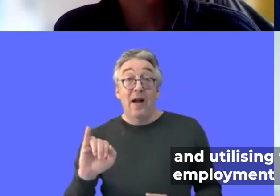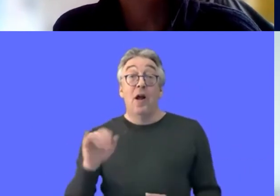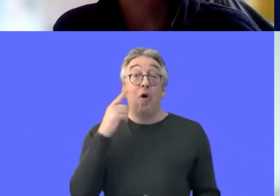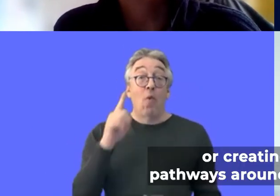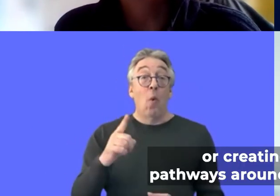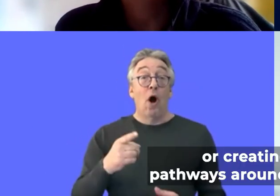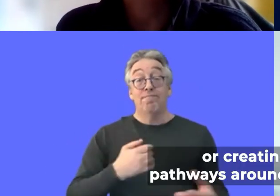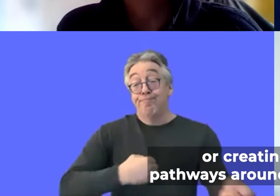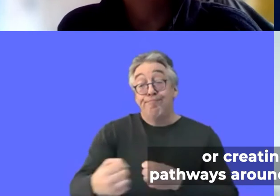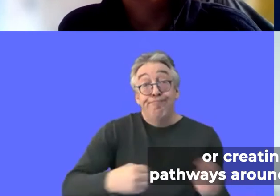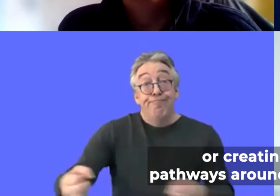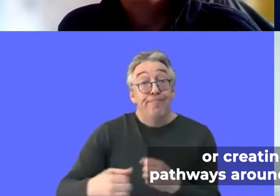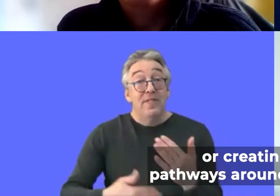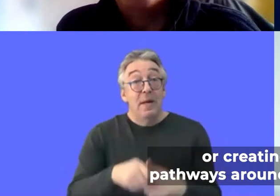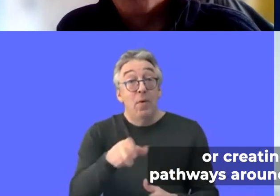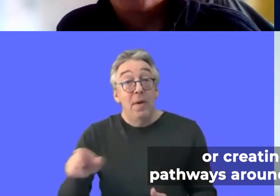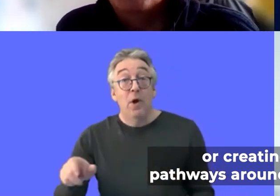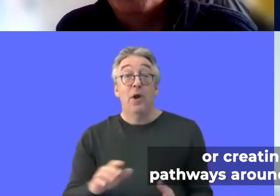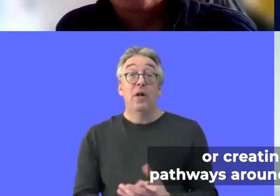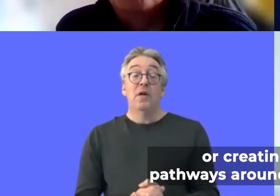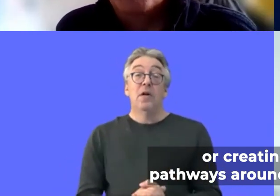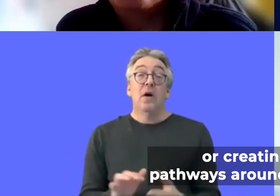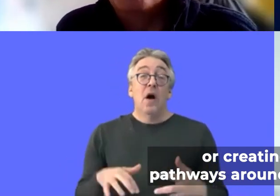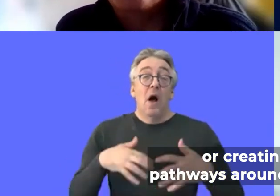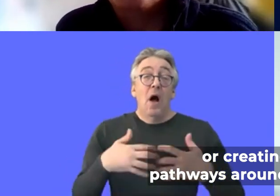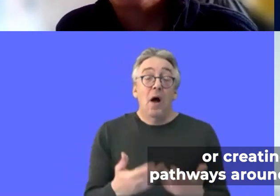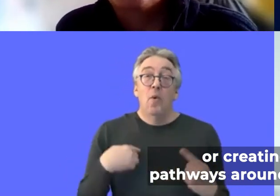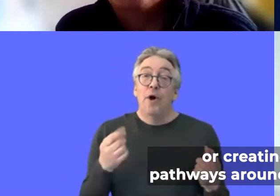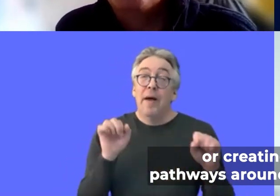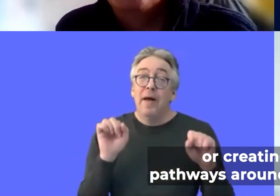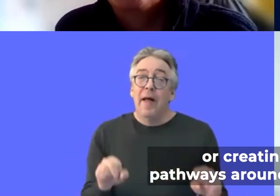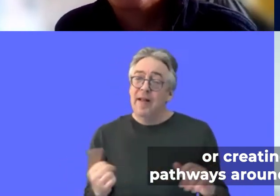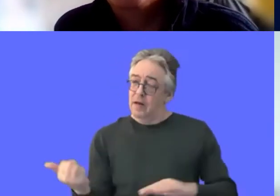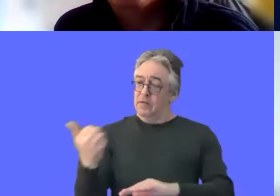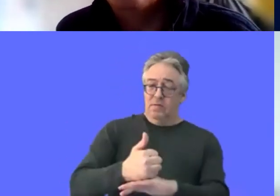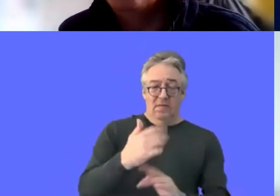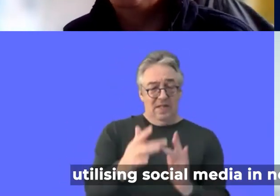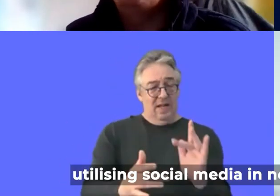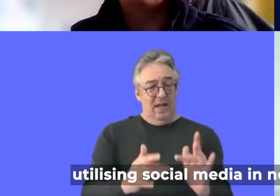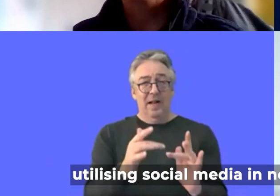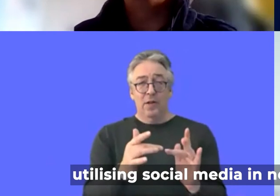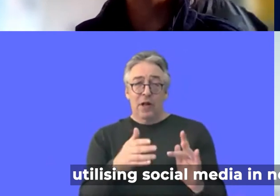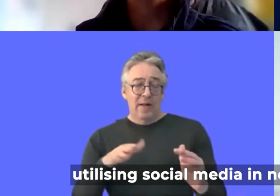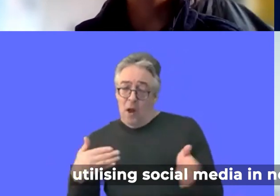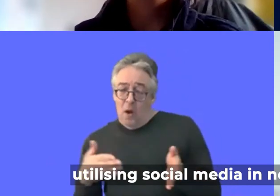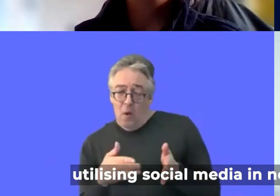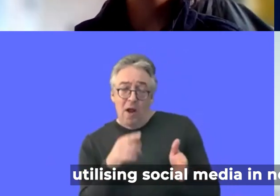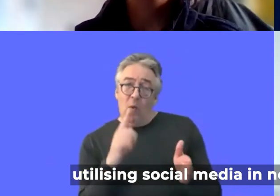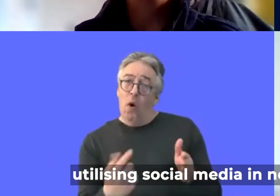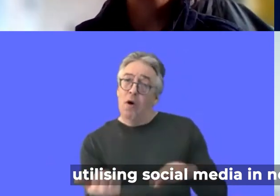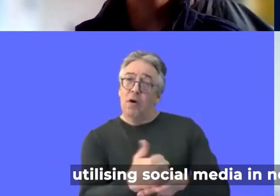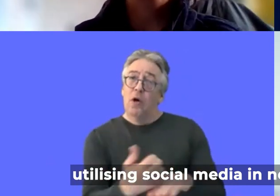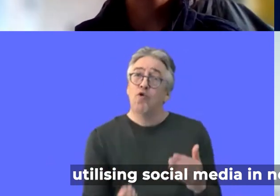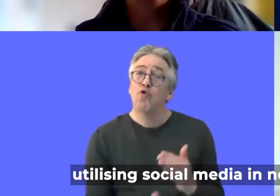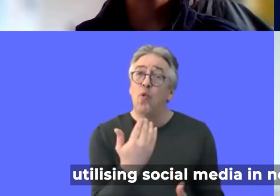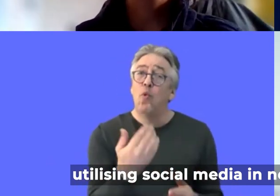opportunity, or creating digital pathways around employment, utilizing social media